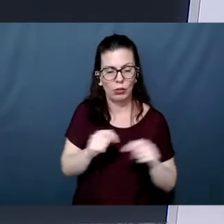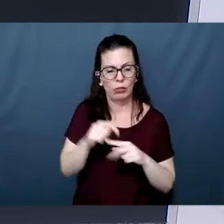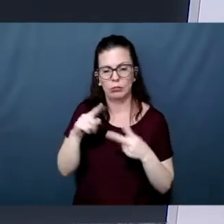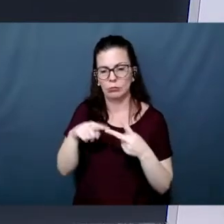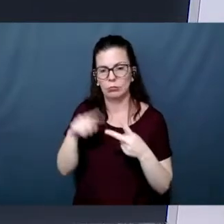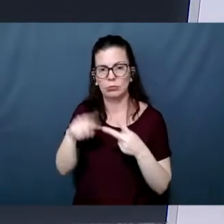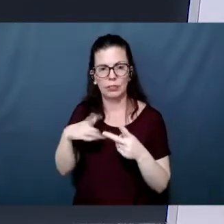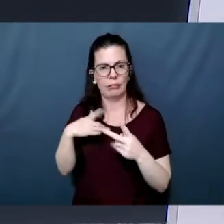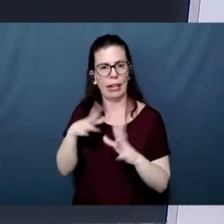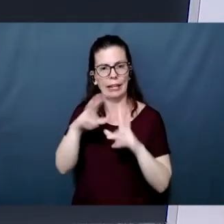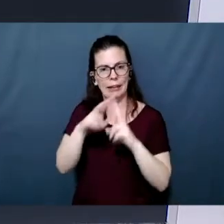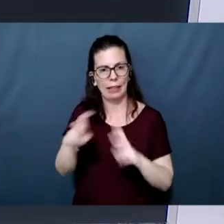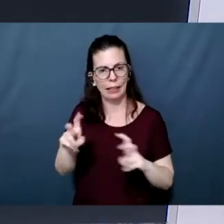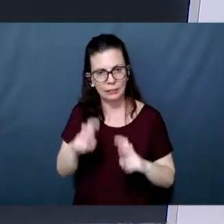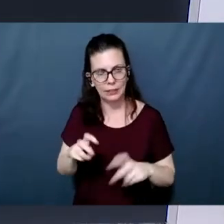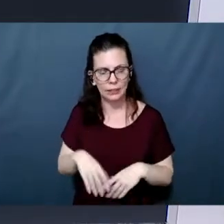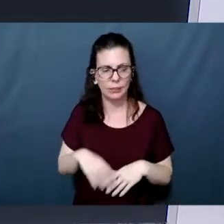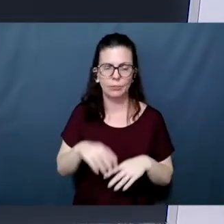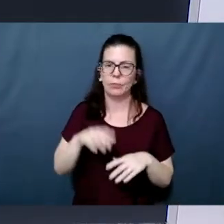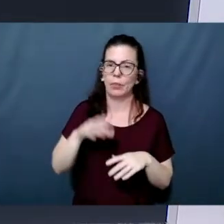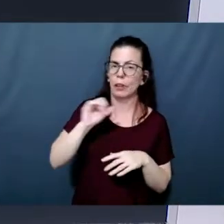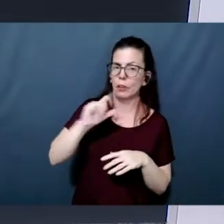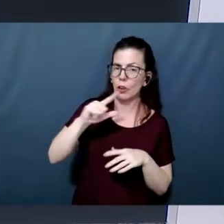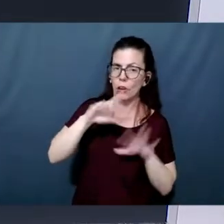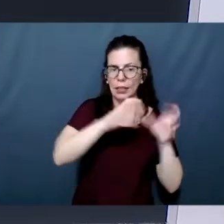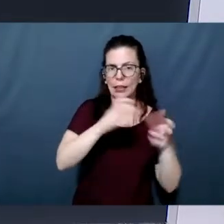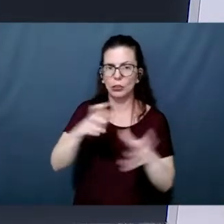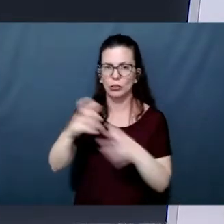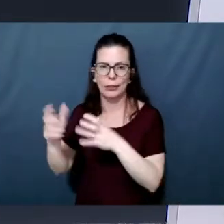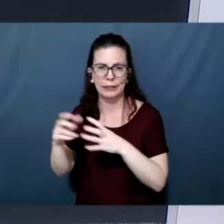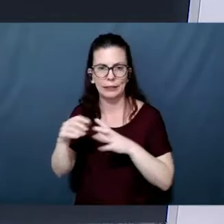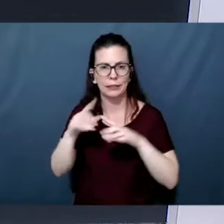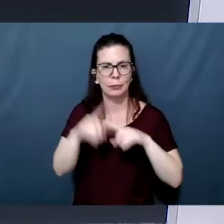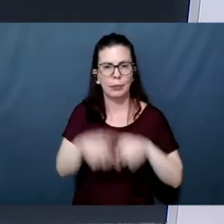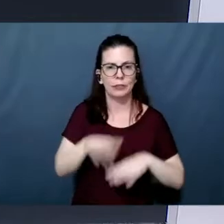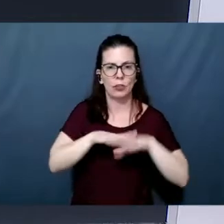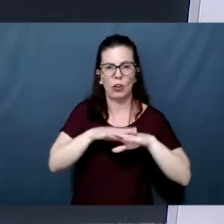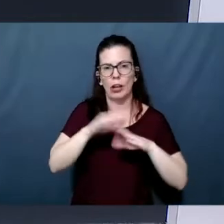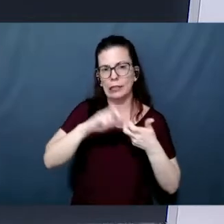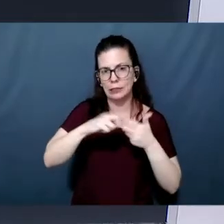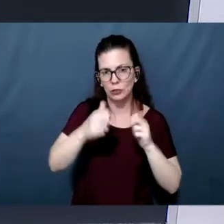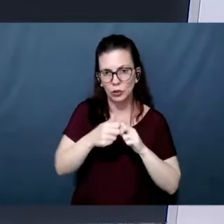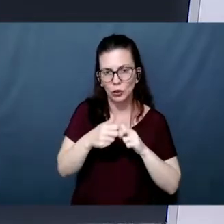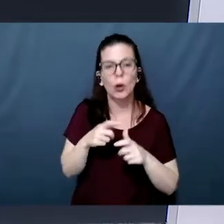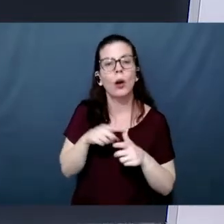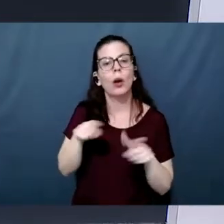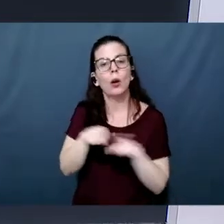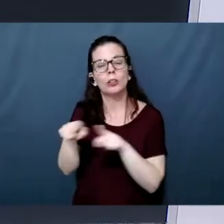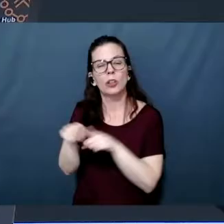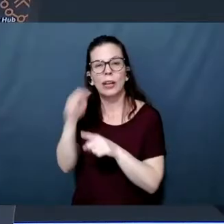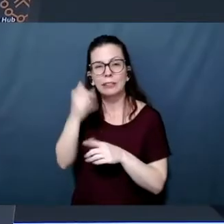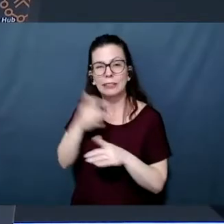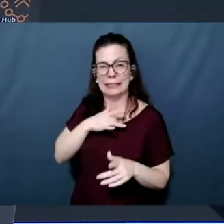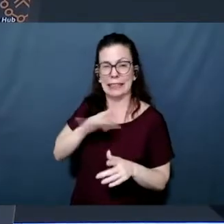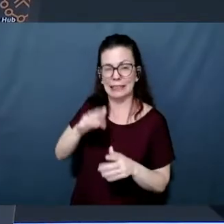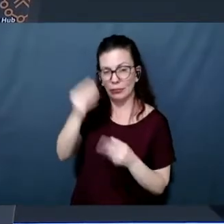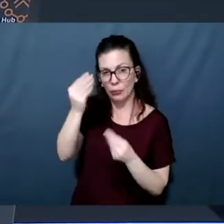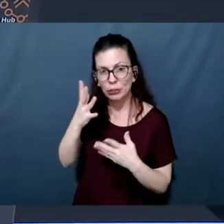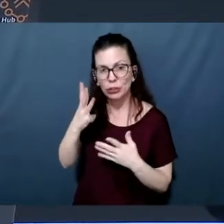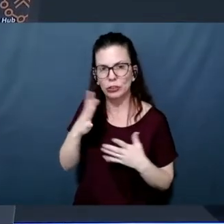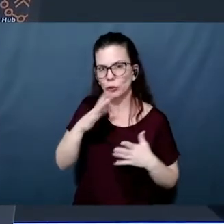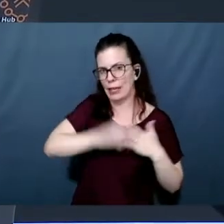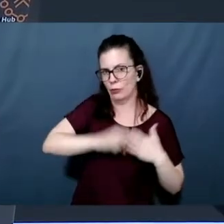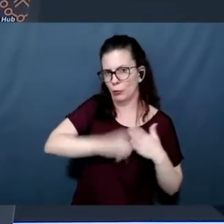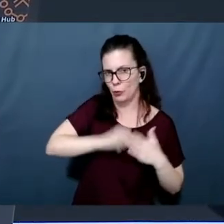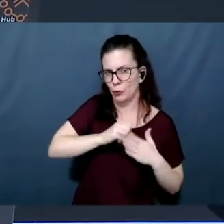your calls based on different types of issues. You can also redact sensitive information, things like social